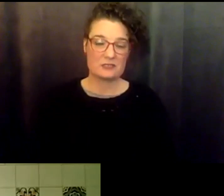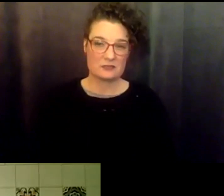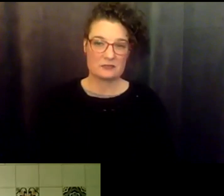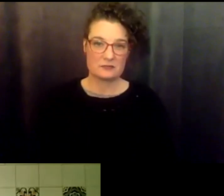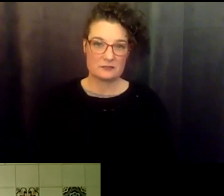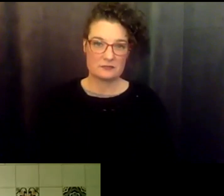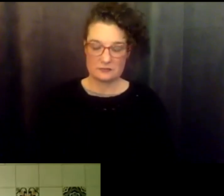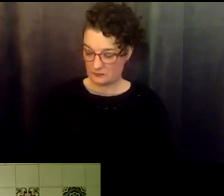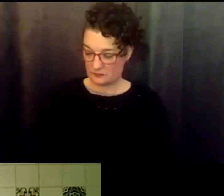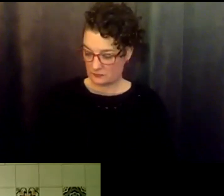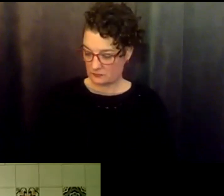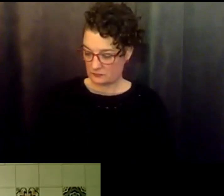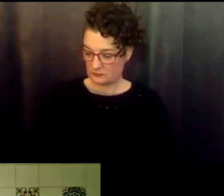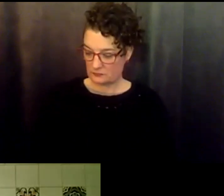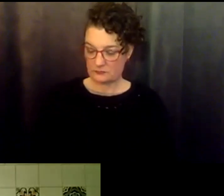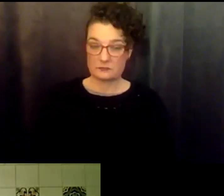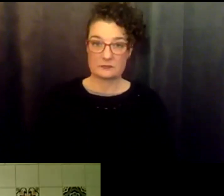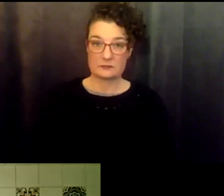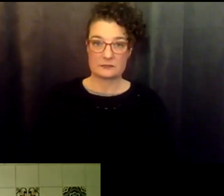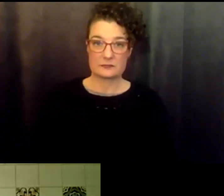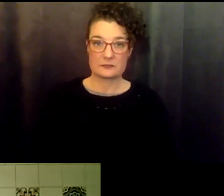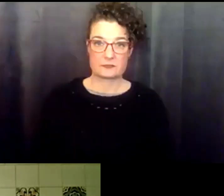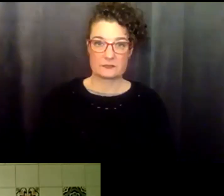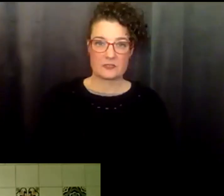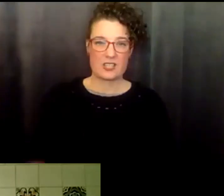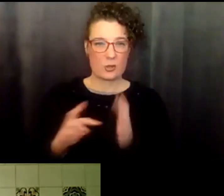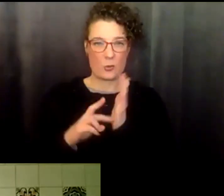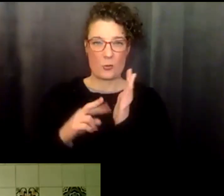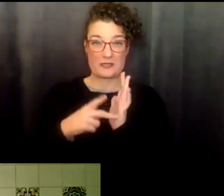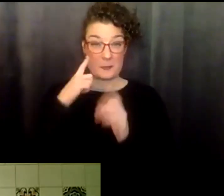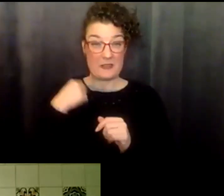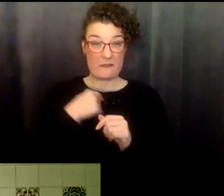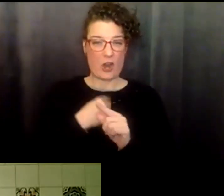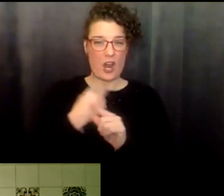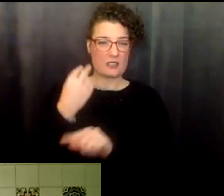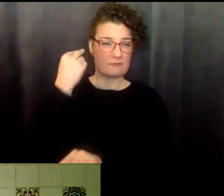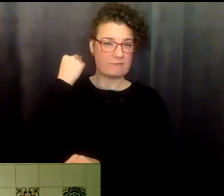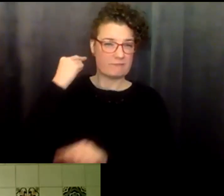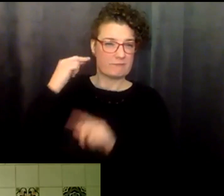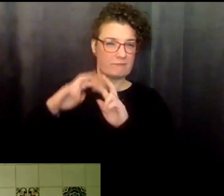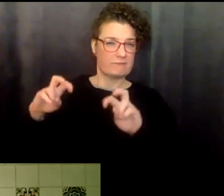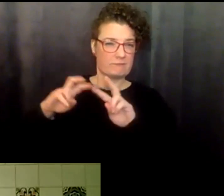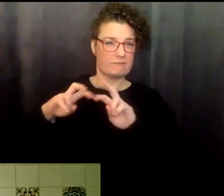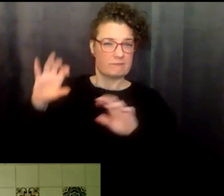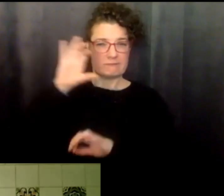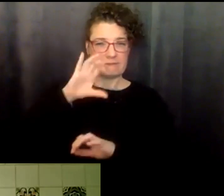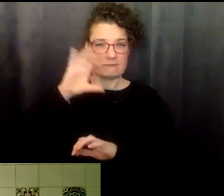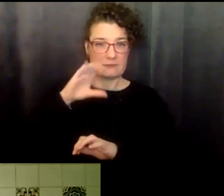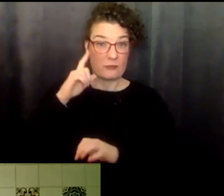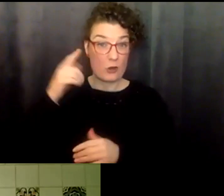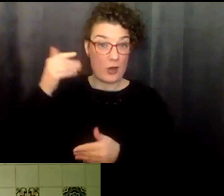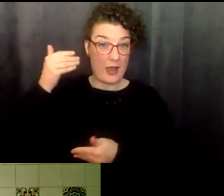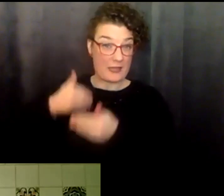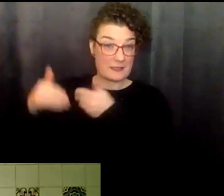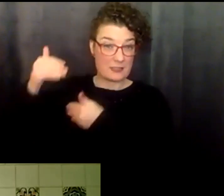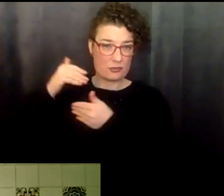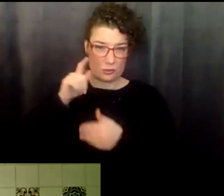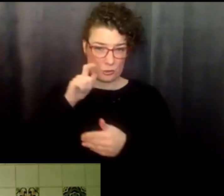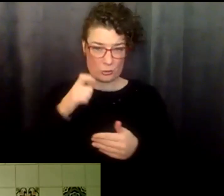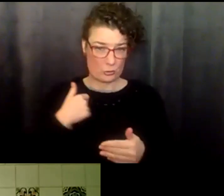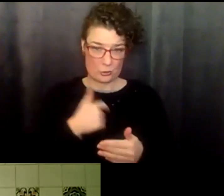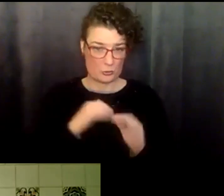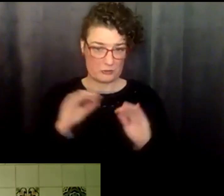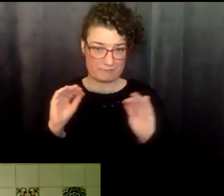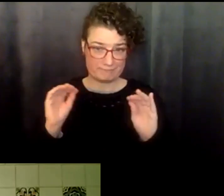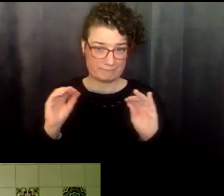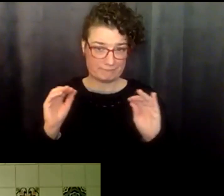And what does it mean for us looking back for ancestors that we didn't have